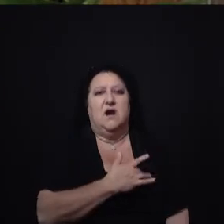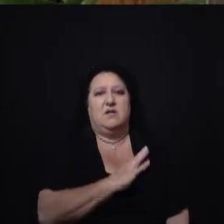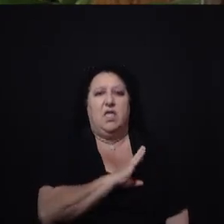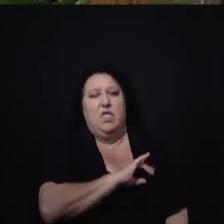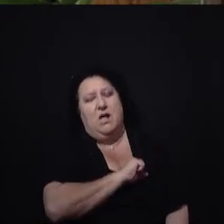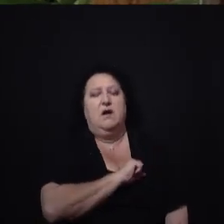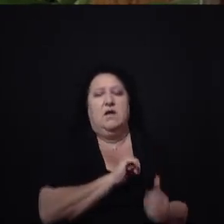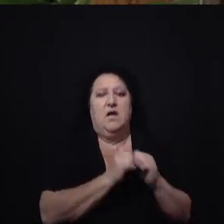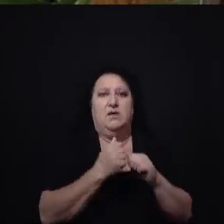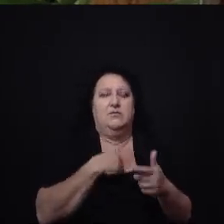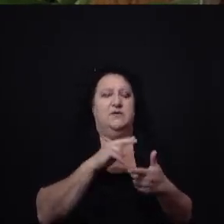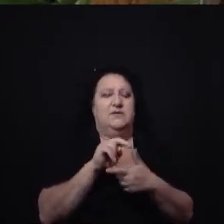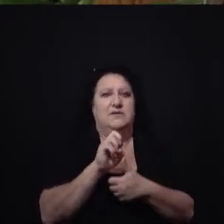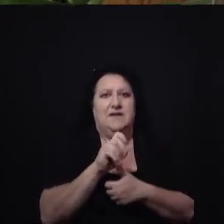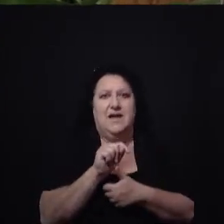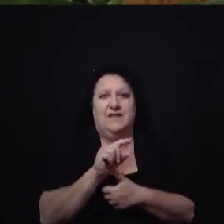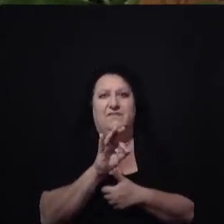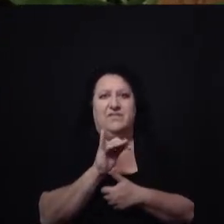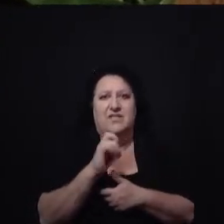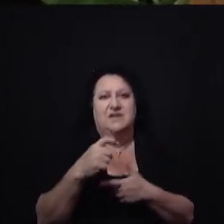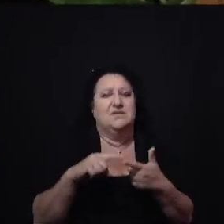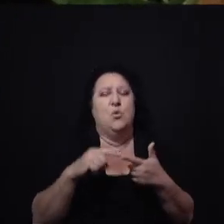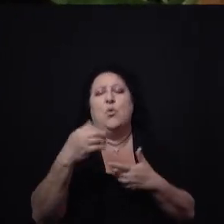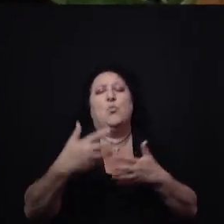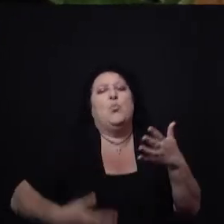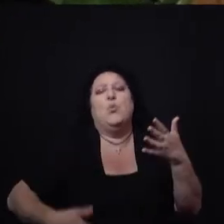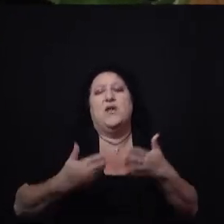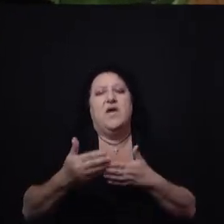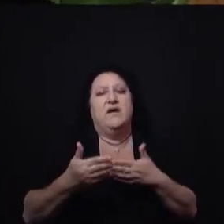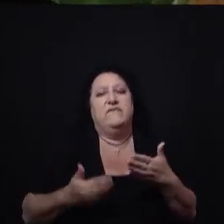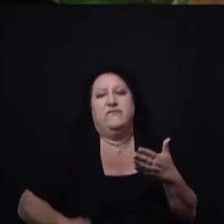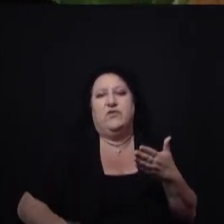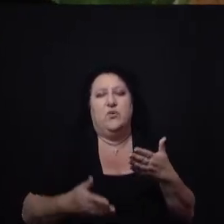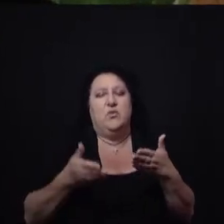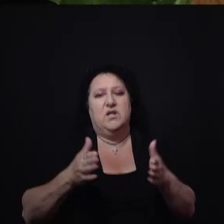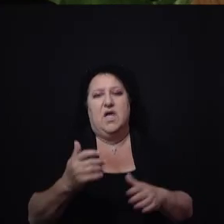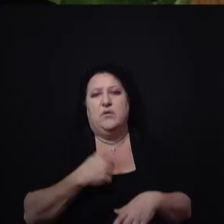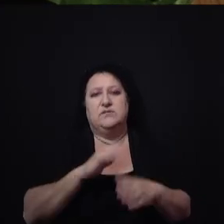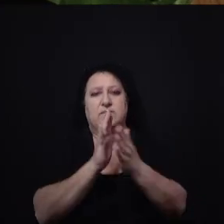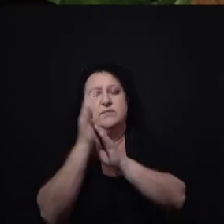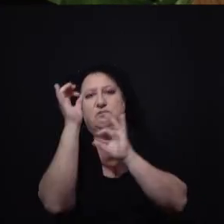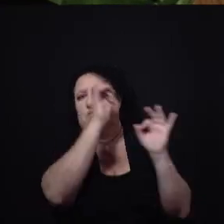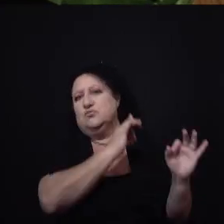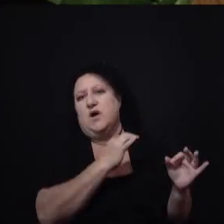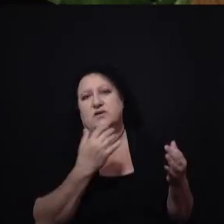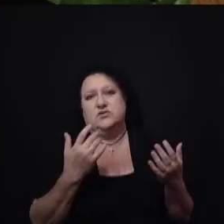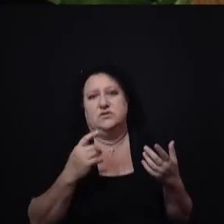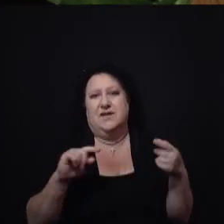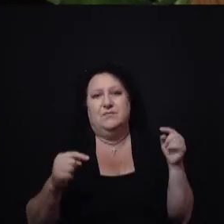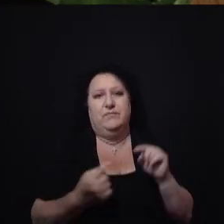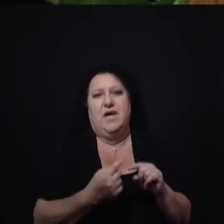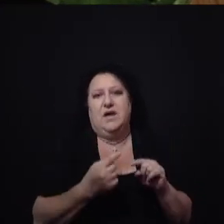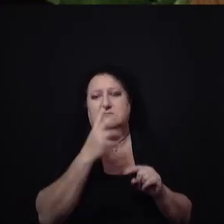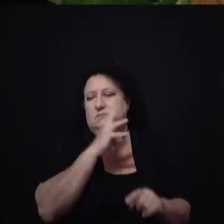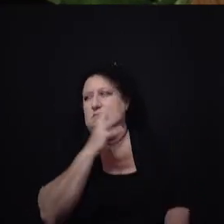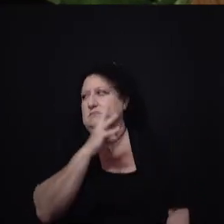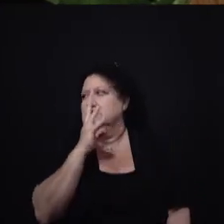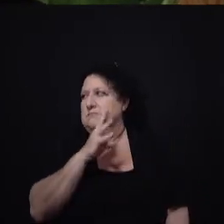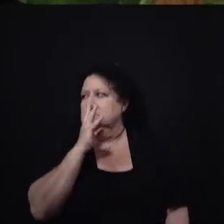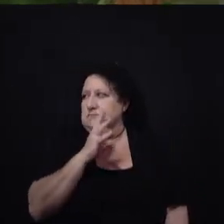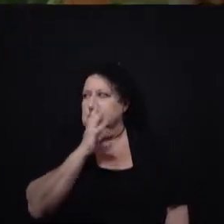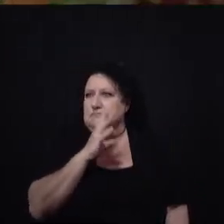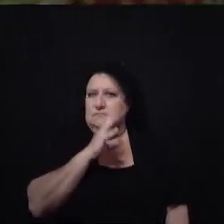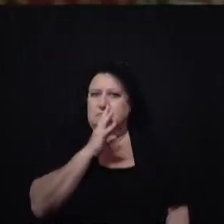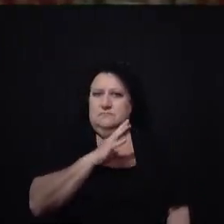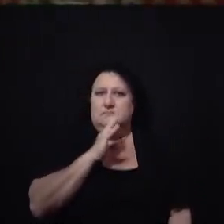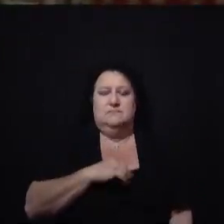distract us and take away the pain. That is not the time to do this, my friends. Now is the